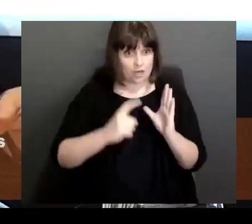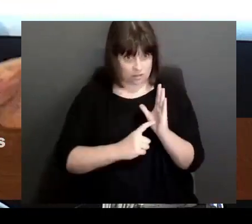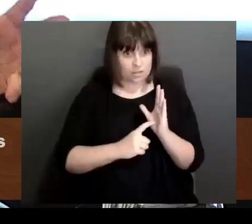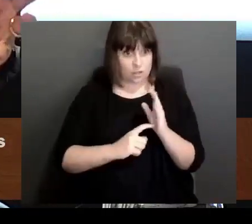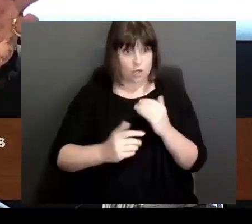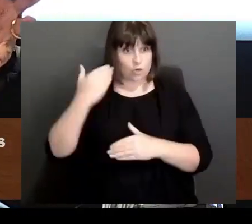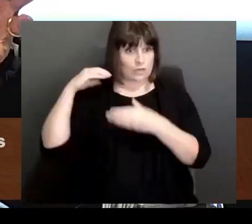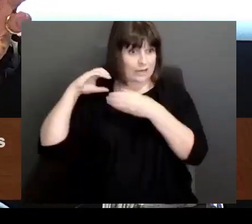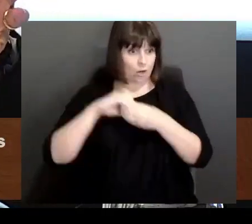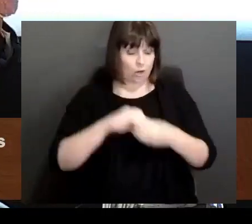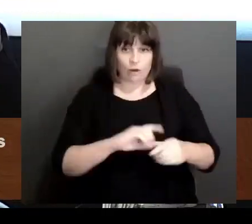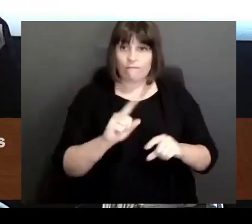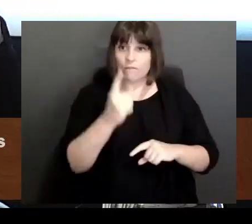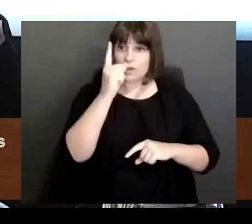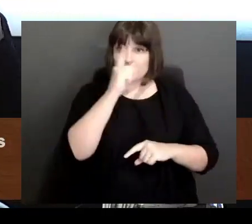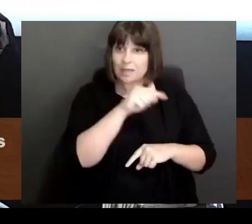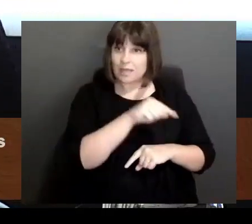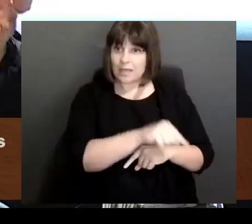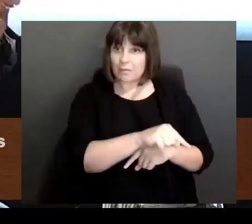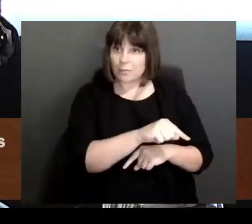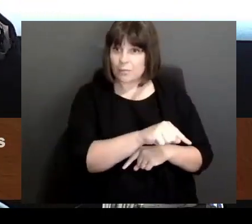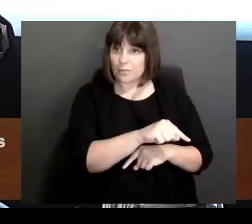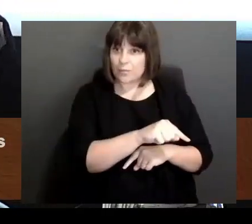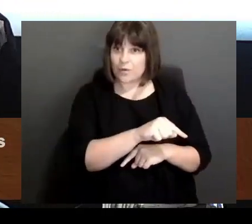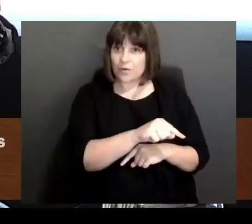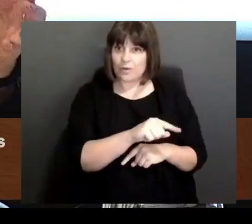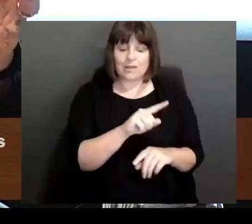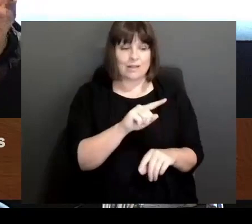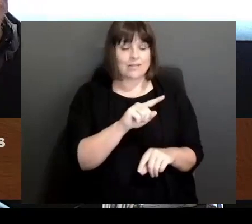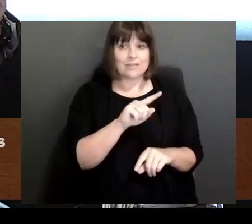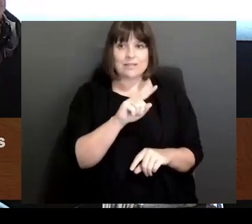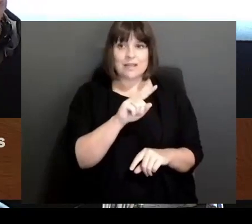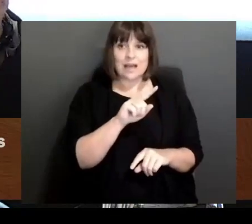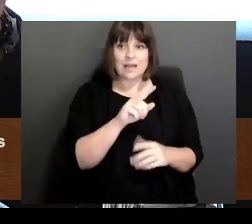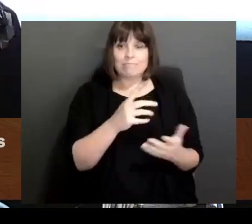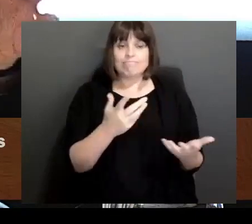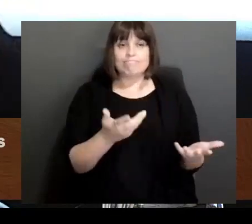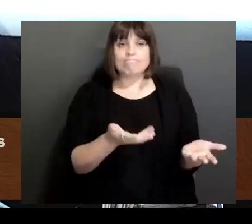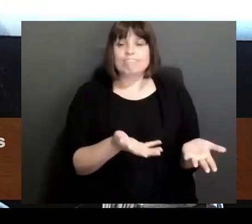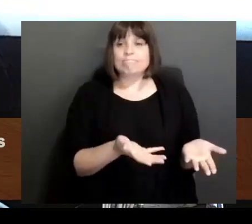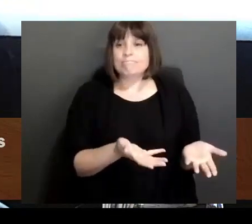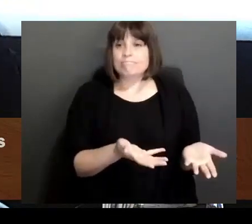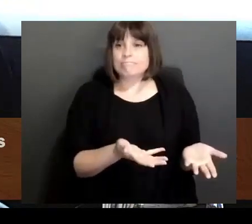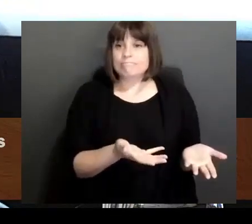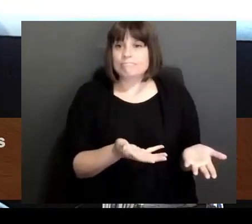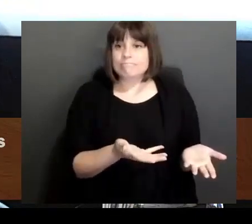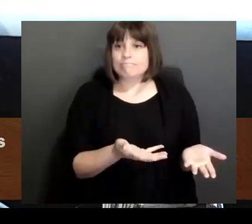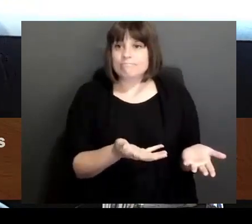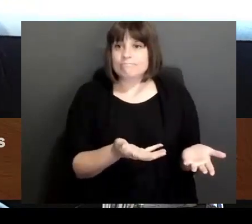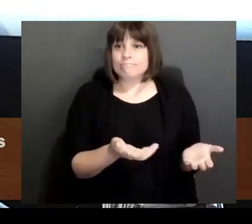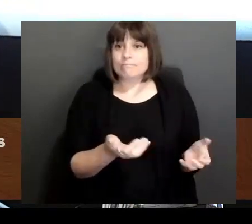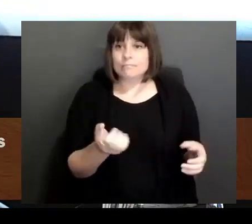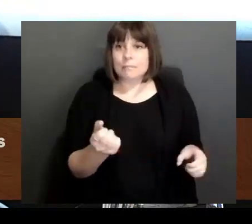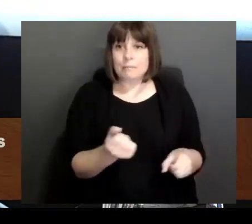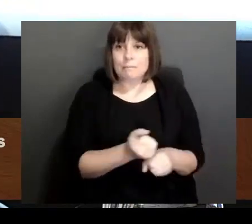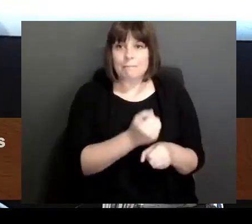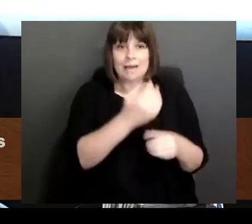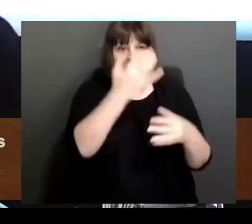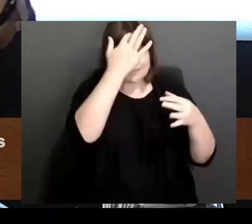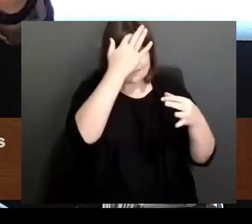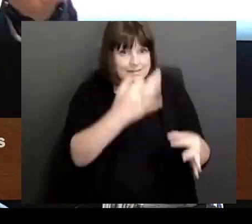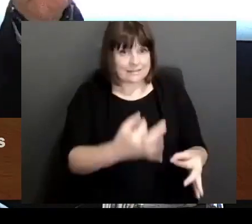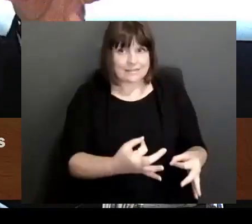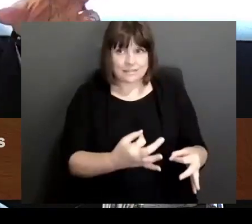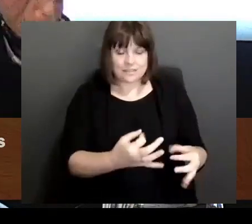cannot possibly be able to secure what self-determination means for them and